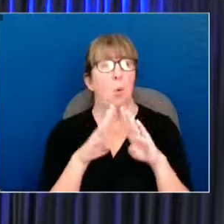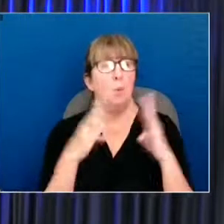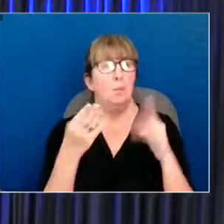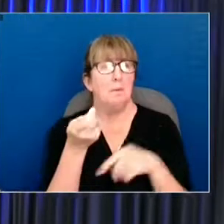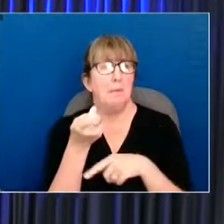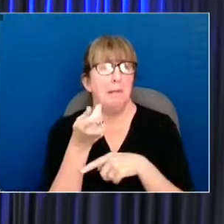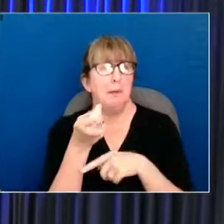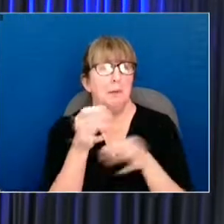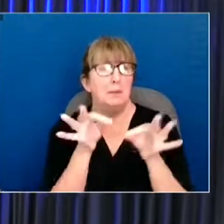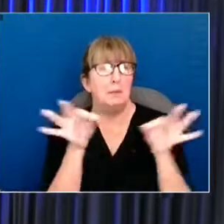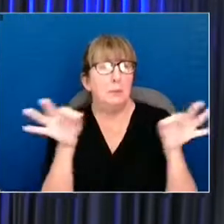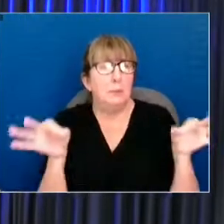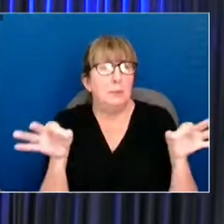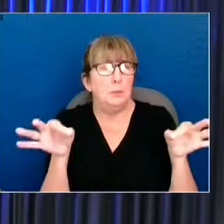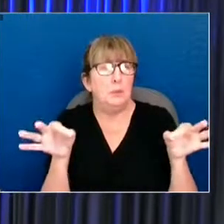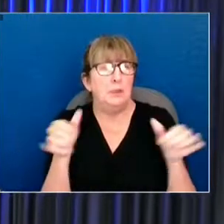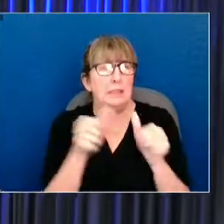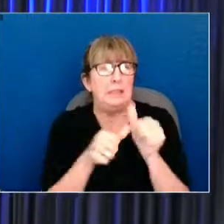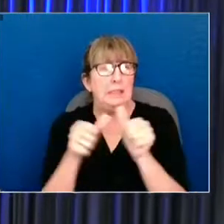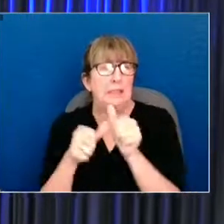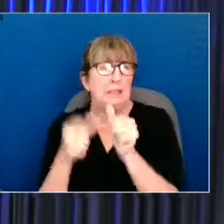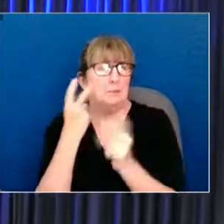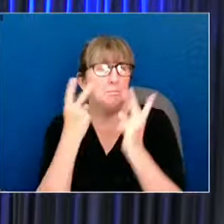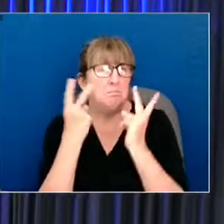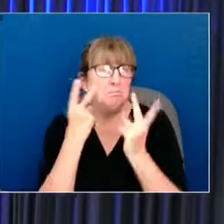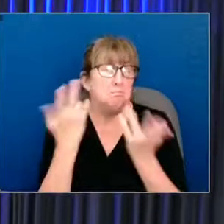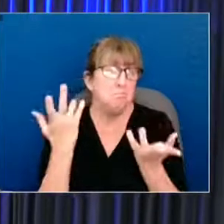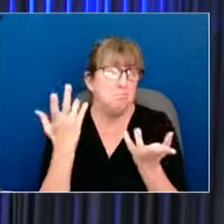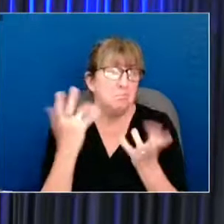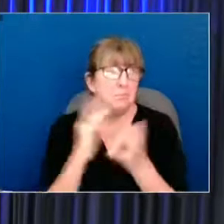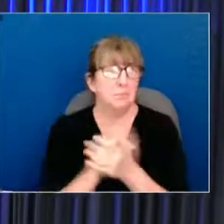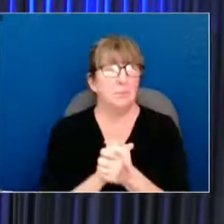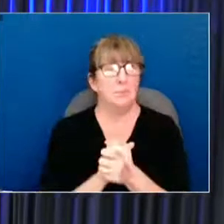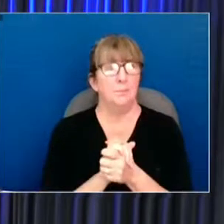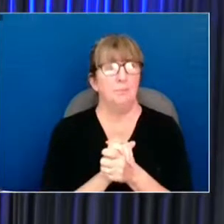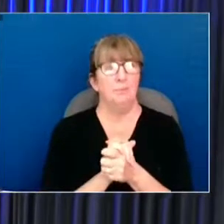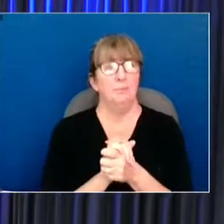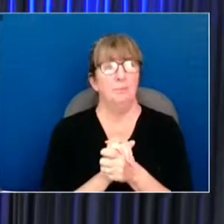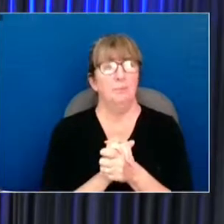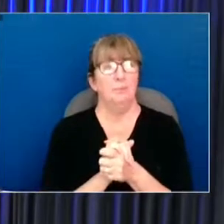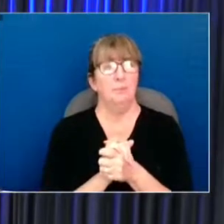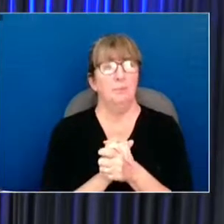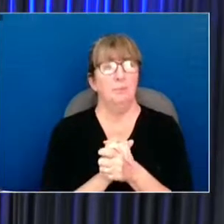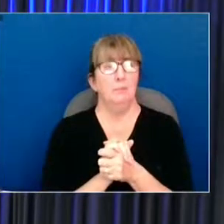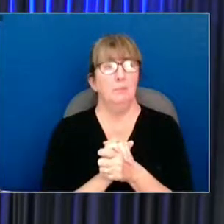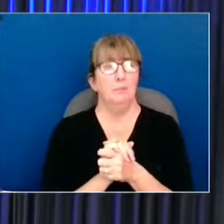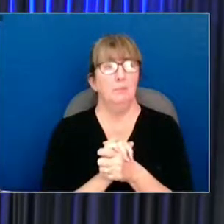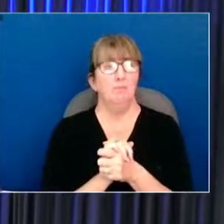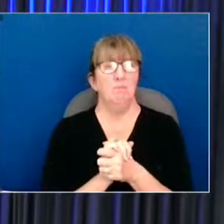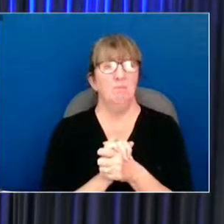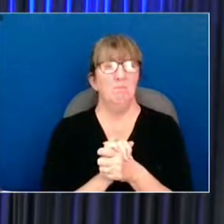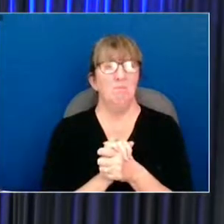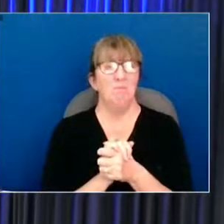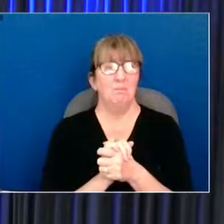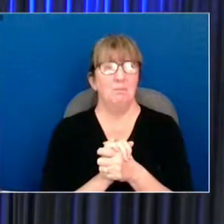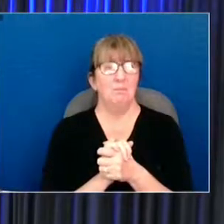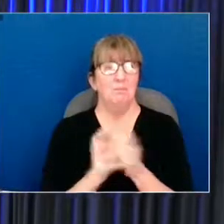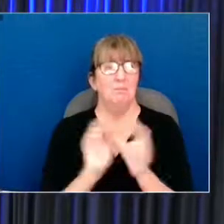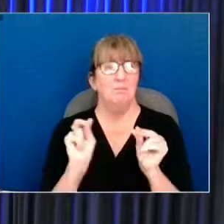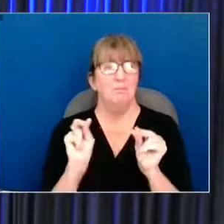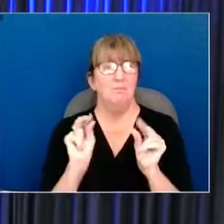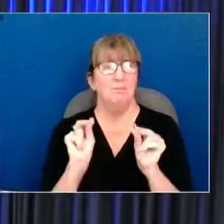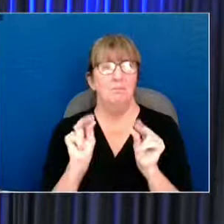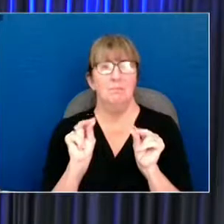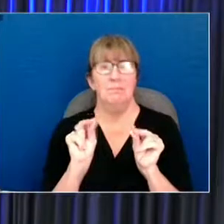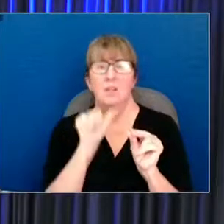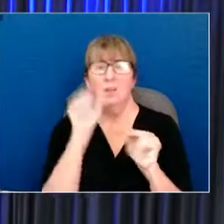just slightly open each one of them and see how that looks. How important is it that you see the top of the flag? Is that No. not? Okay, good. No. Okay, 'cause No. we're- Don't worry